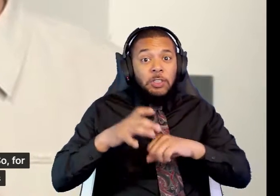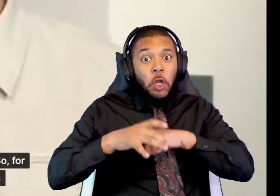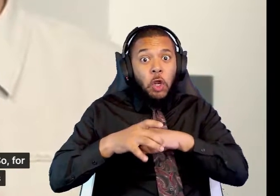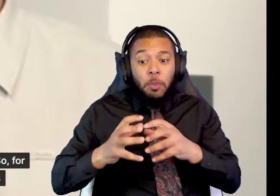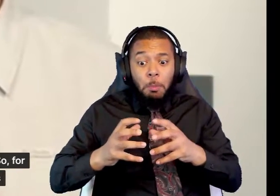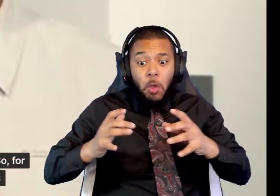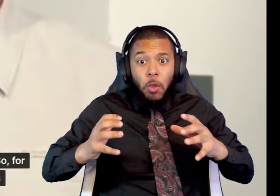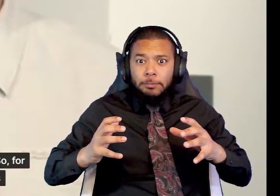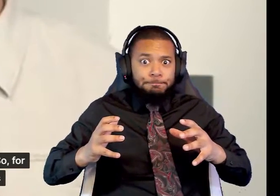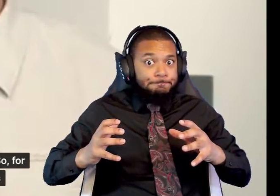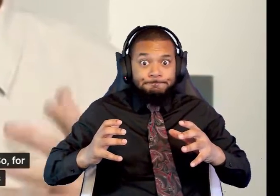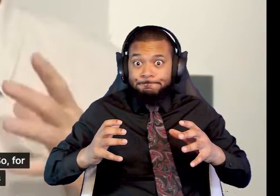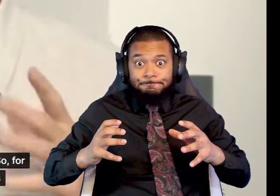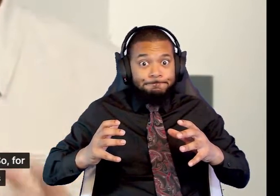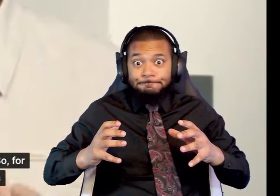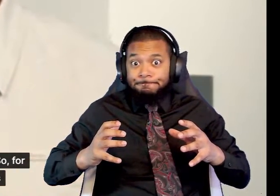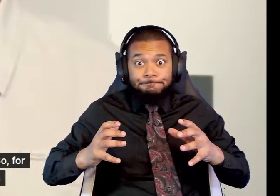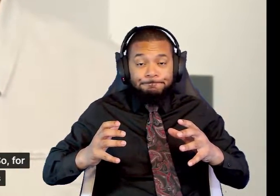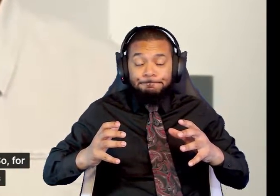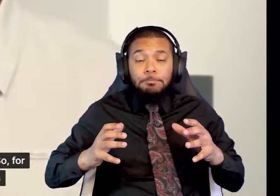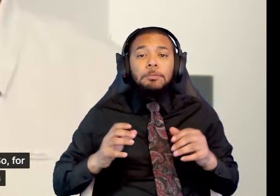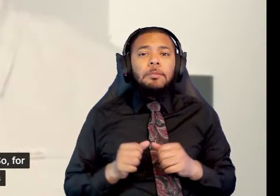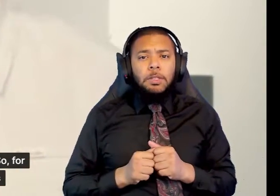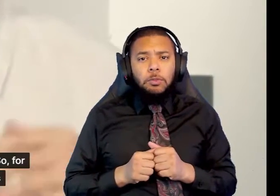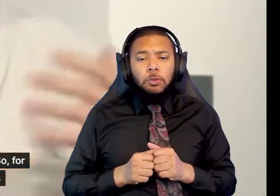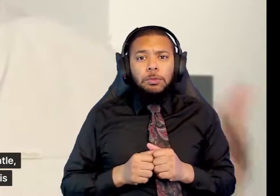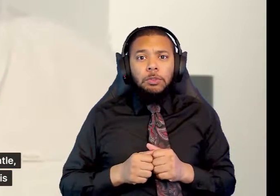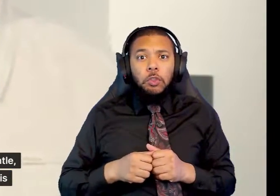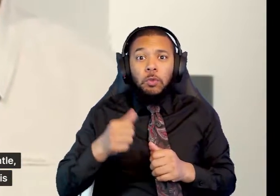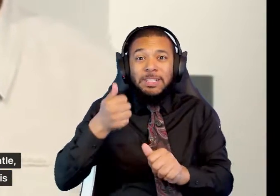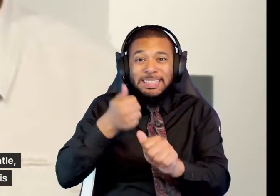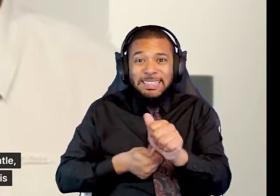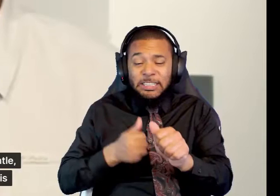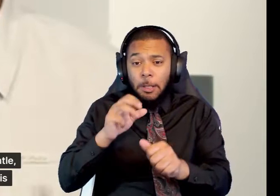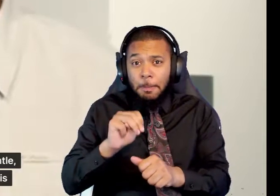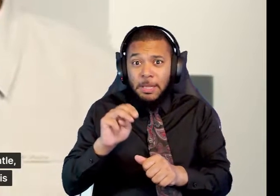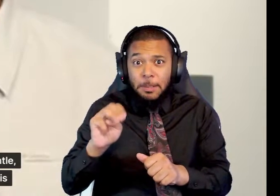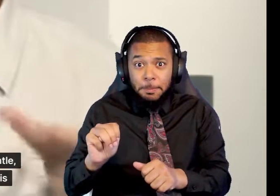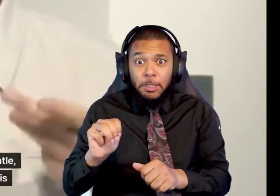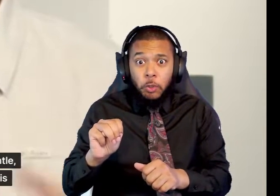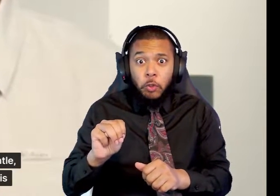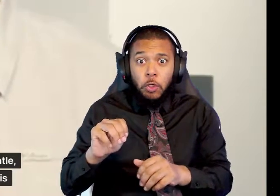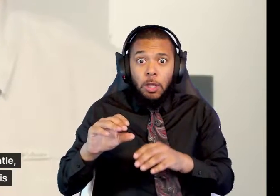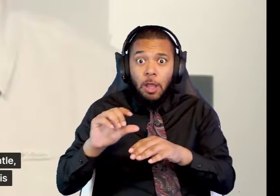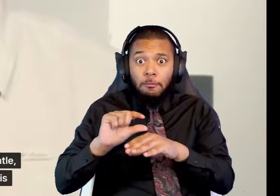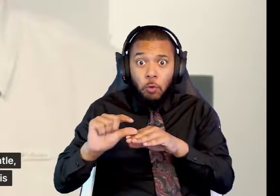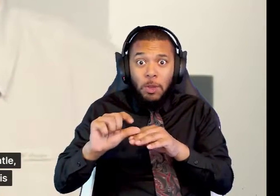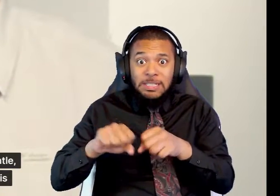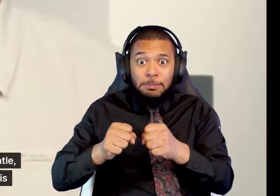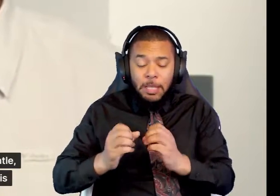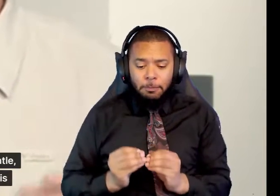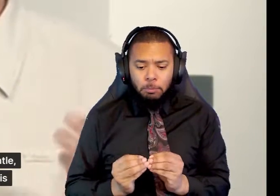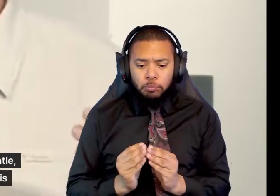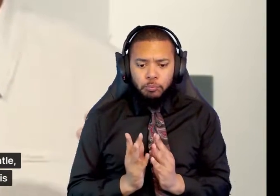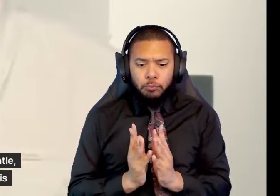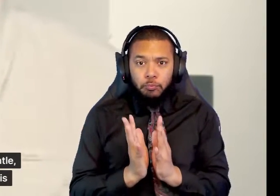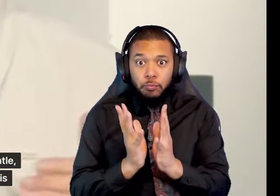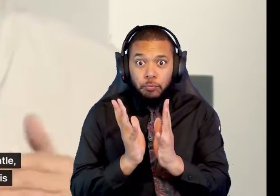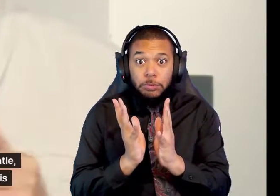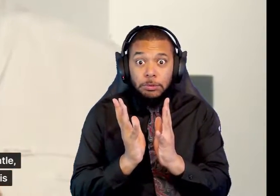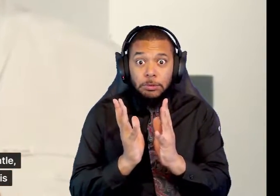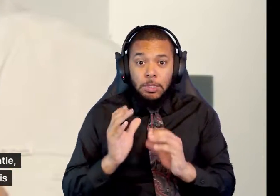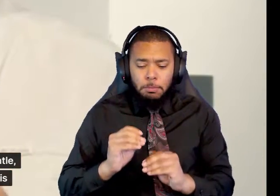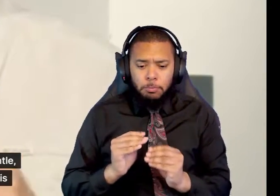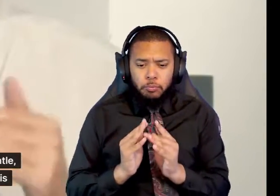crust is made. So for every millimeter of crust that is created by upwelling from the mantle, there's